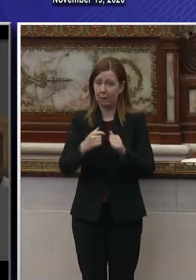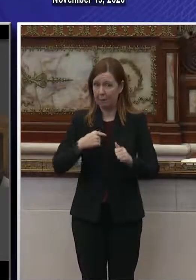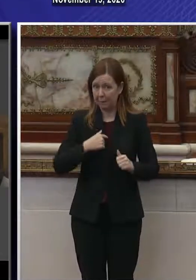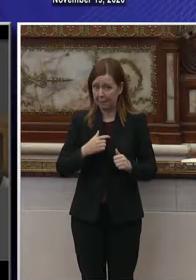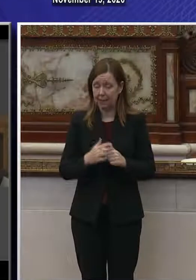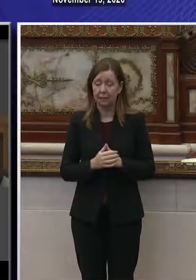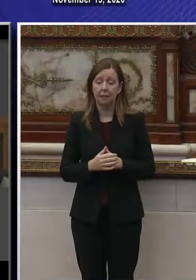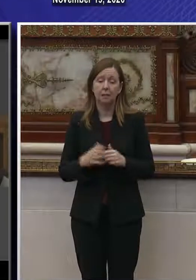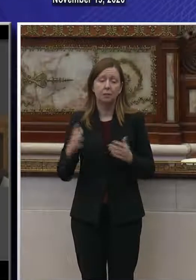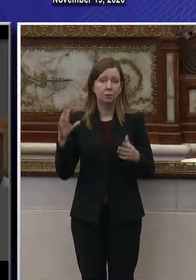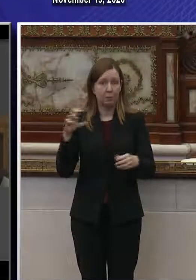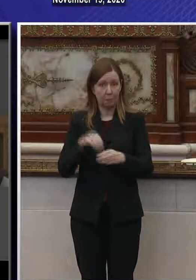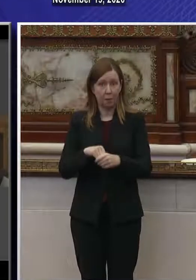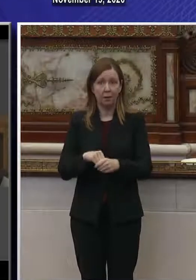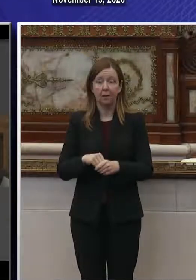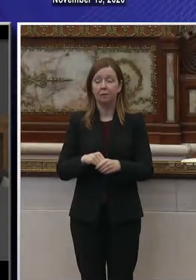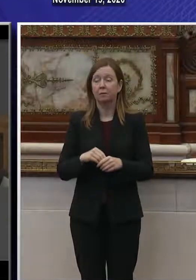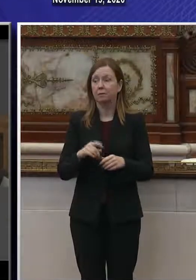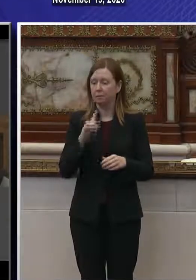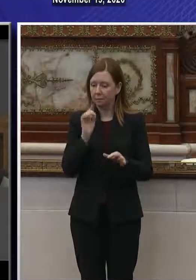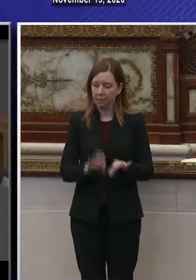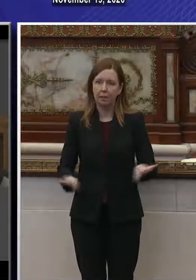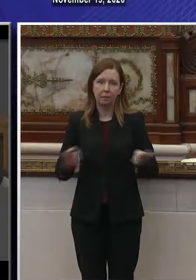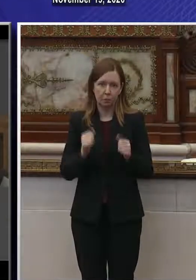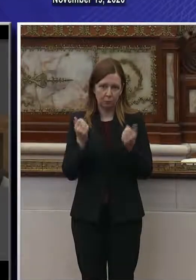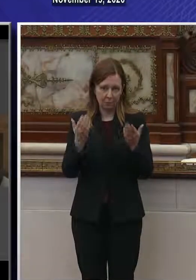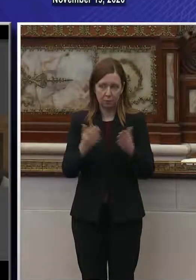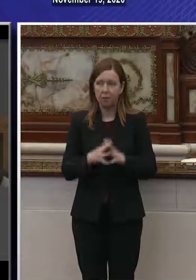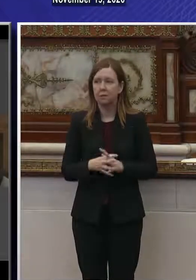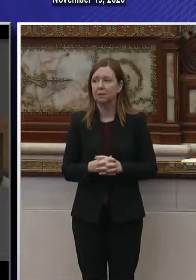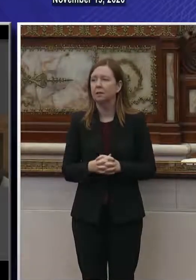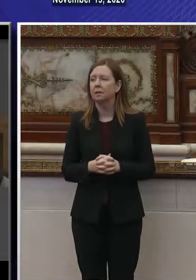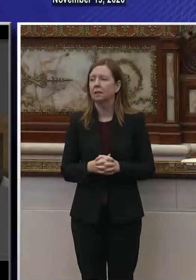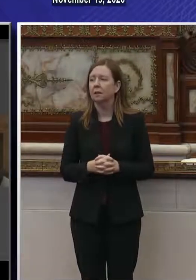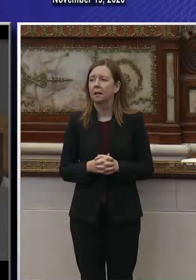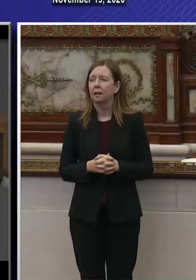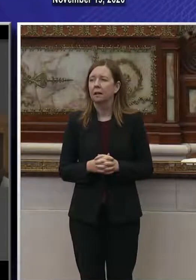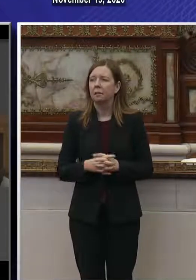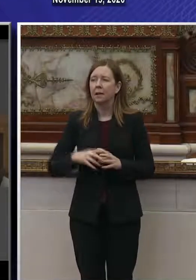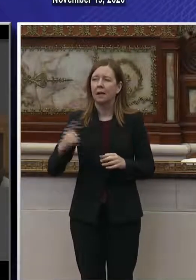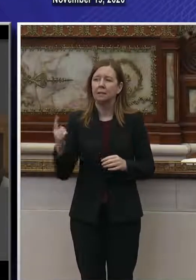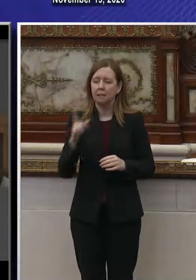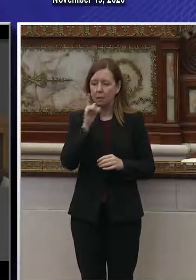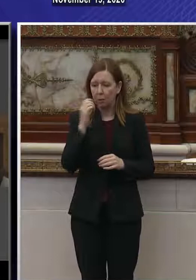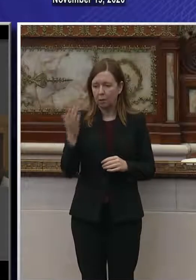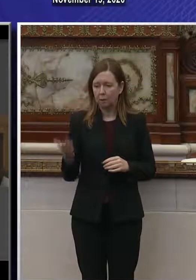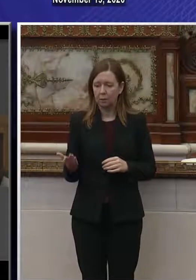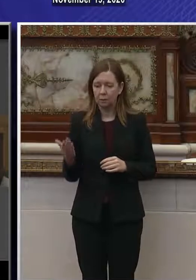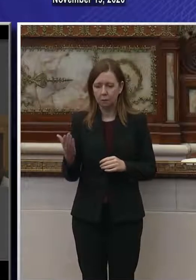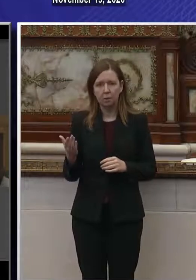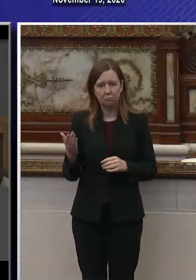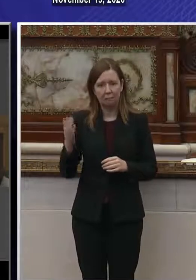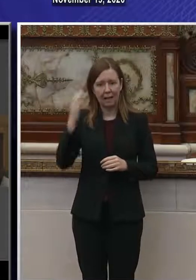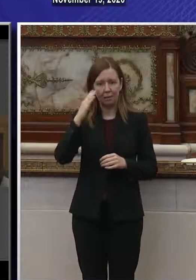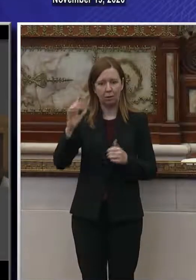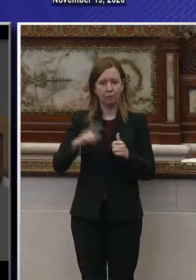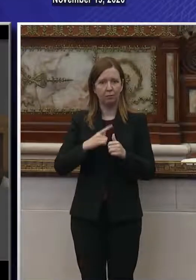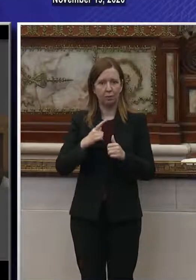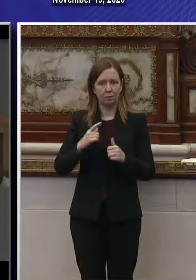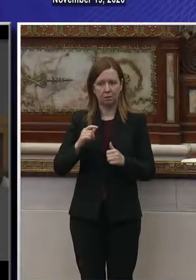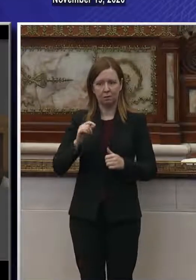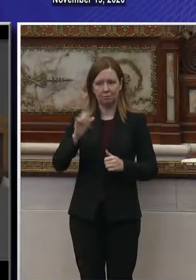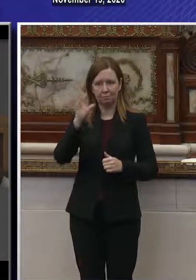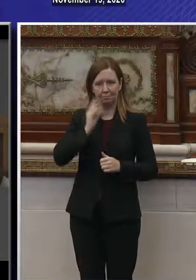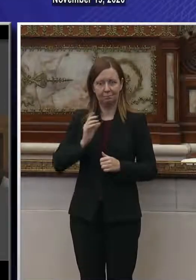me to be a part of this very important resolution. As someone who knows firsthand the